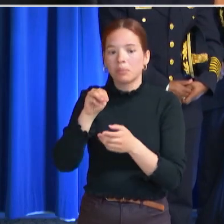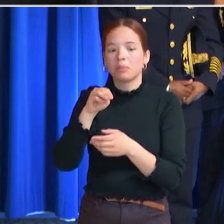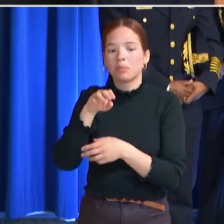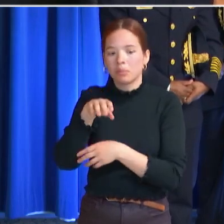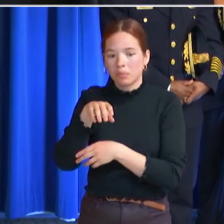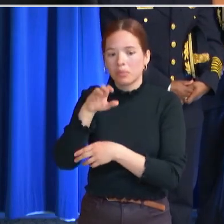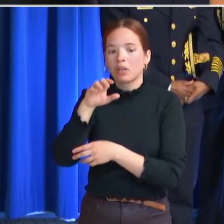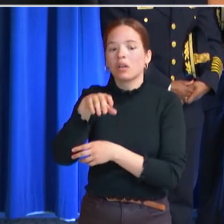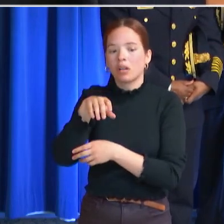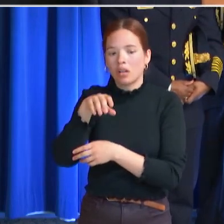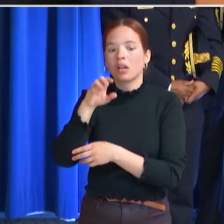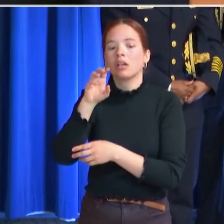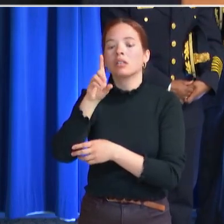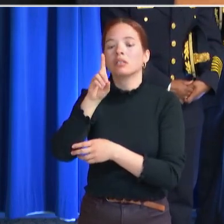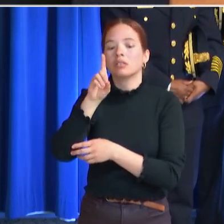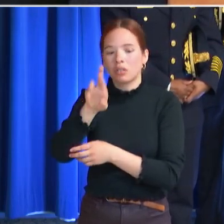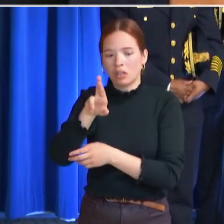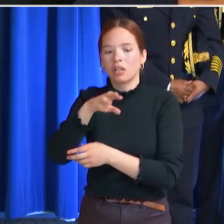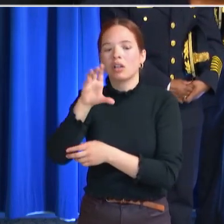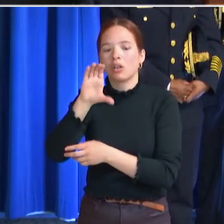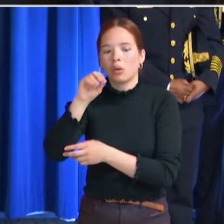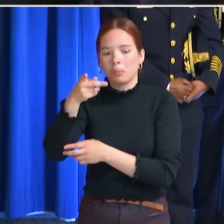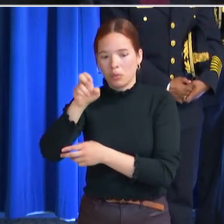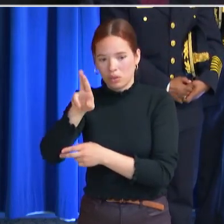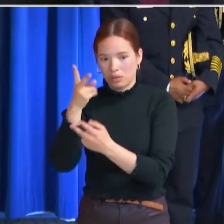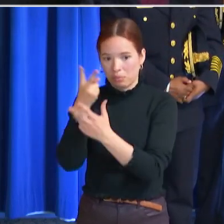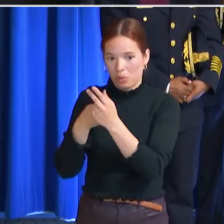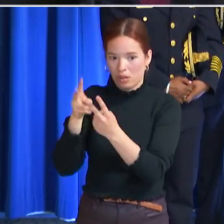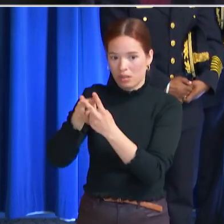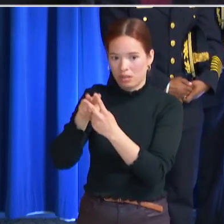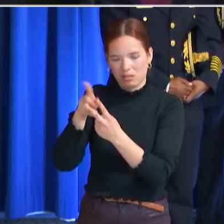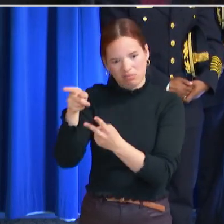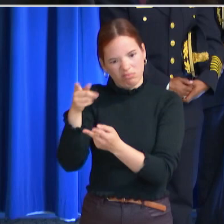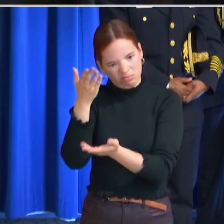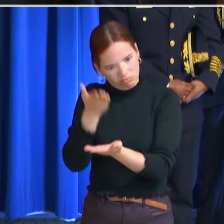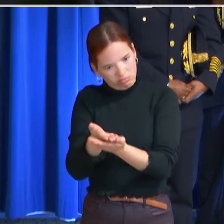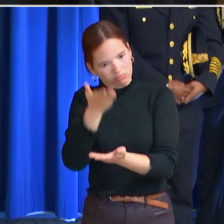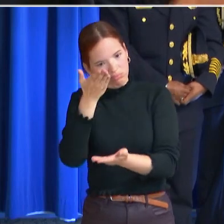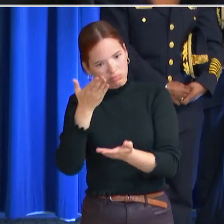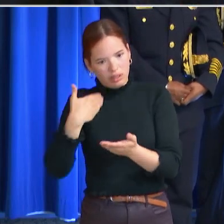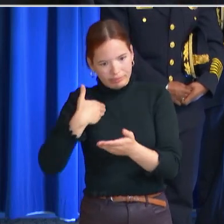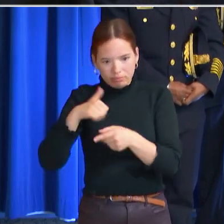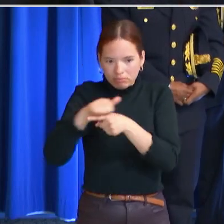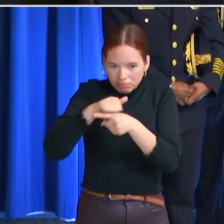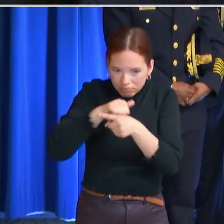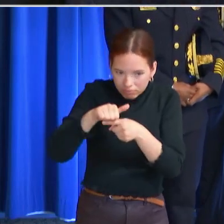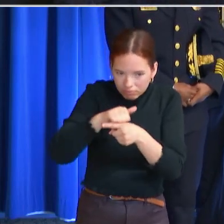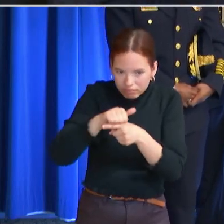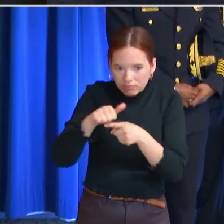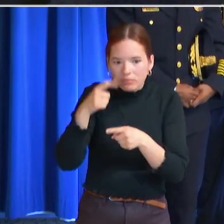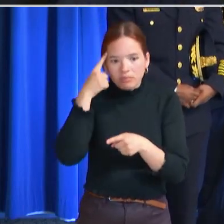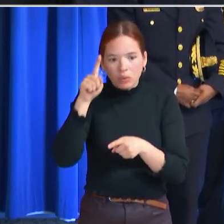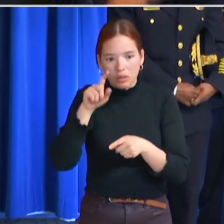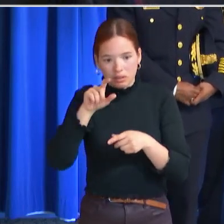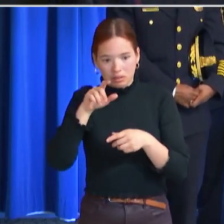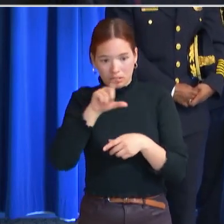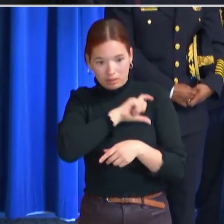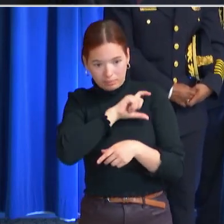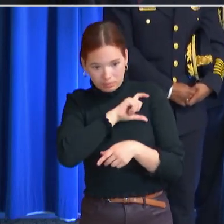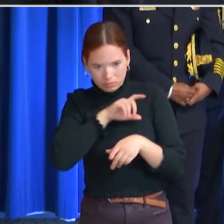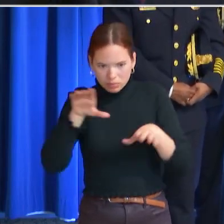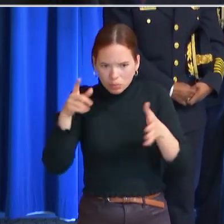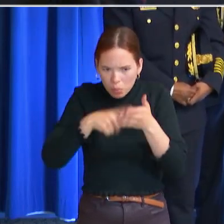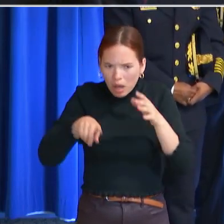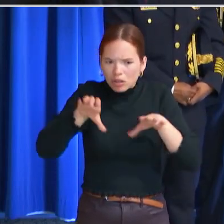those evidence-based practices that demonstrate to us that if our officers are in the areas where they're supposed to be doing the things that they're supposed to be doing